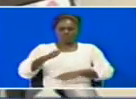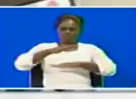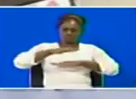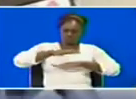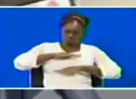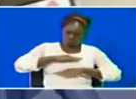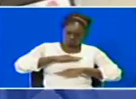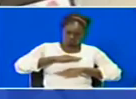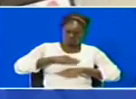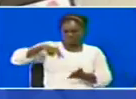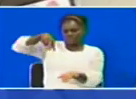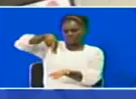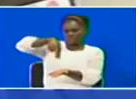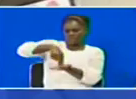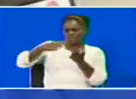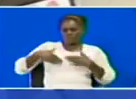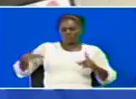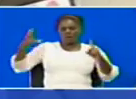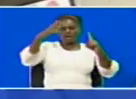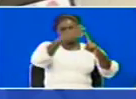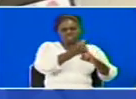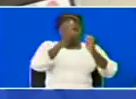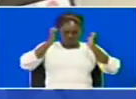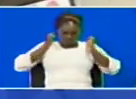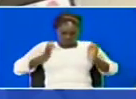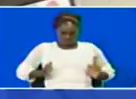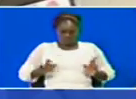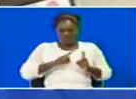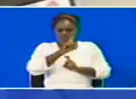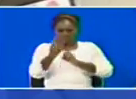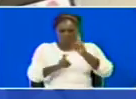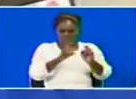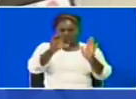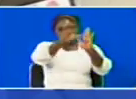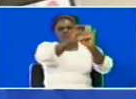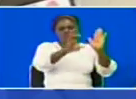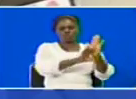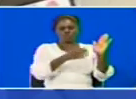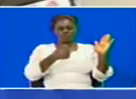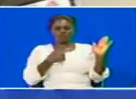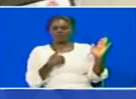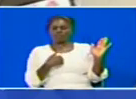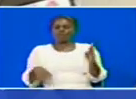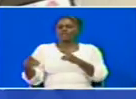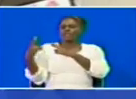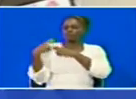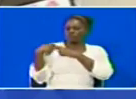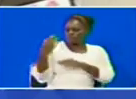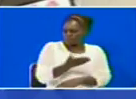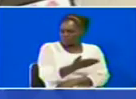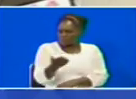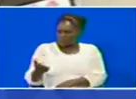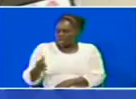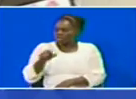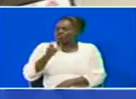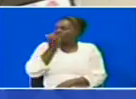satisfied that candidates meet the integrity test that is in the Constitution. That is a mandate that you must not